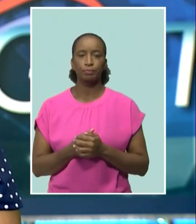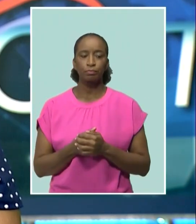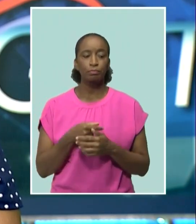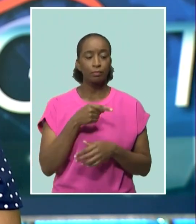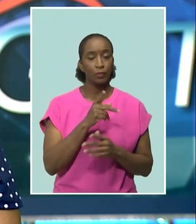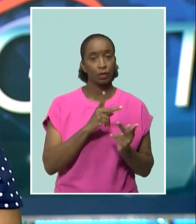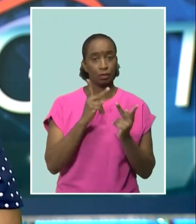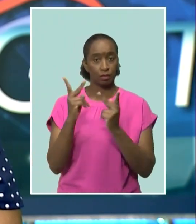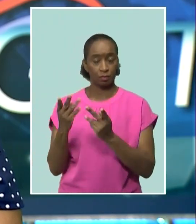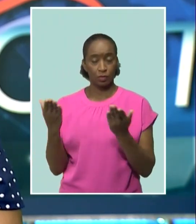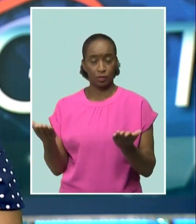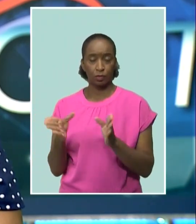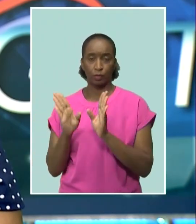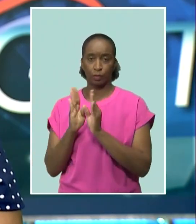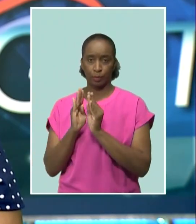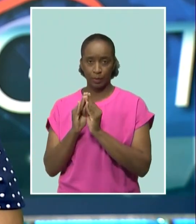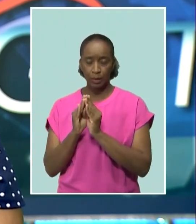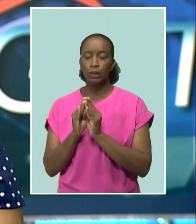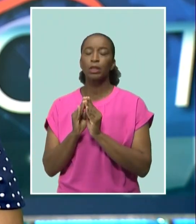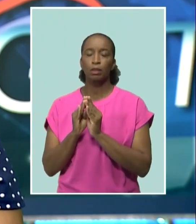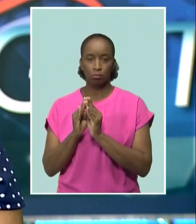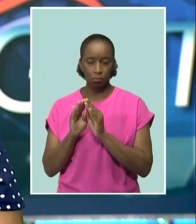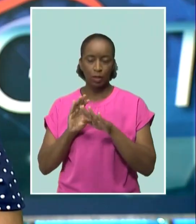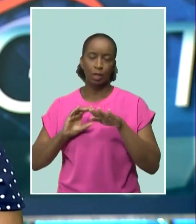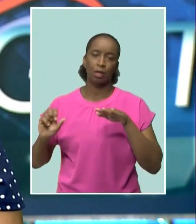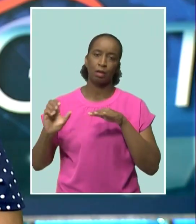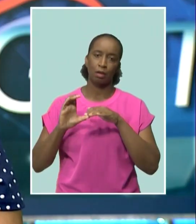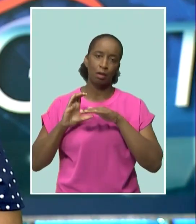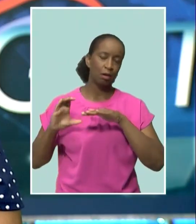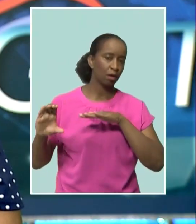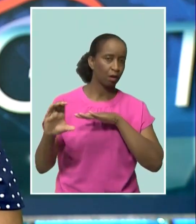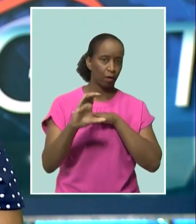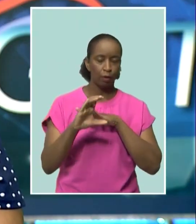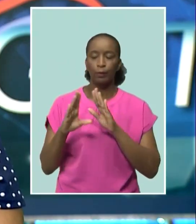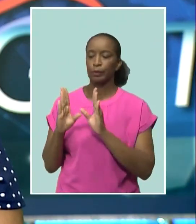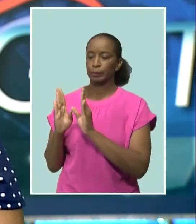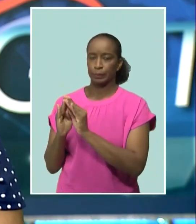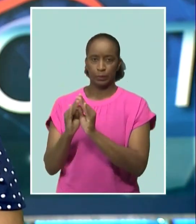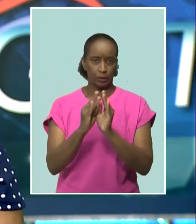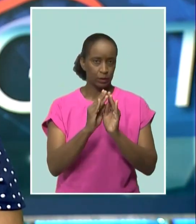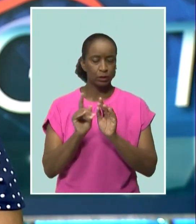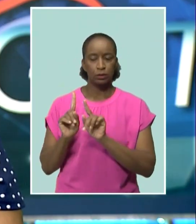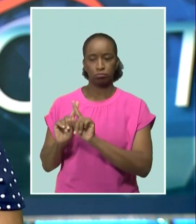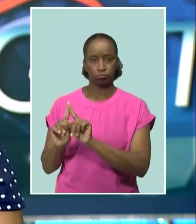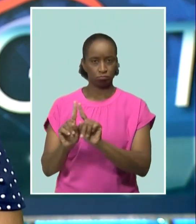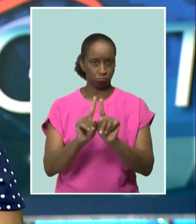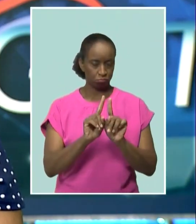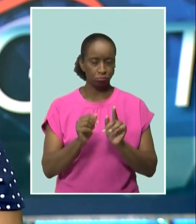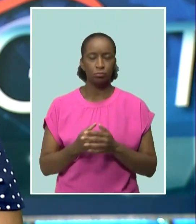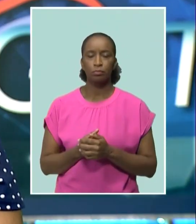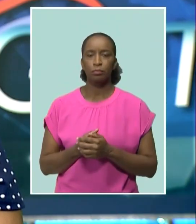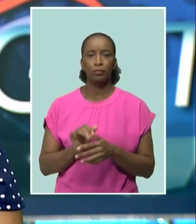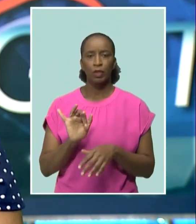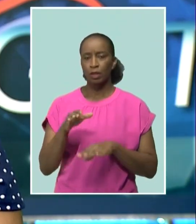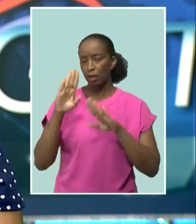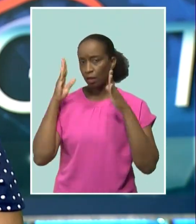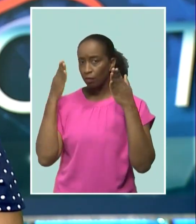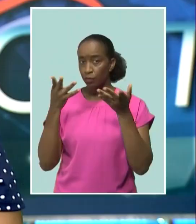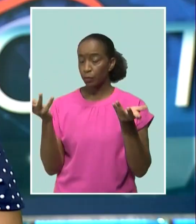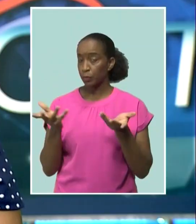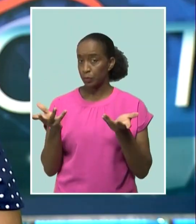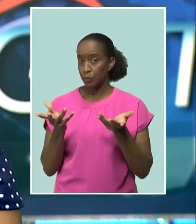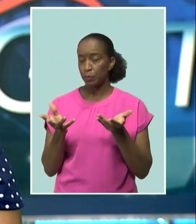series of productive bilateral meetings with key cabinet ministers. Discussions focused on the urgent need to